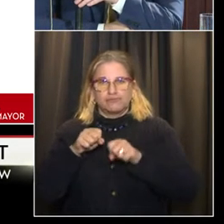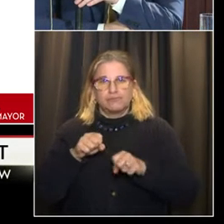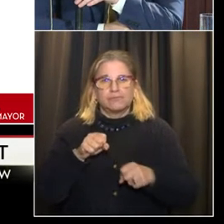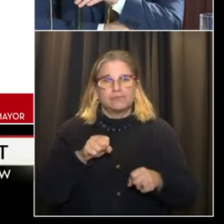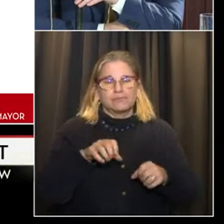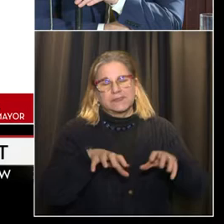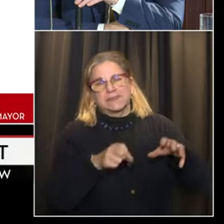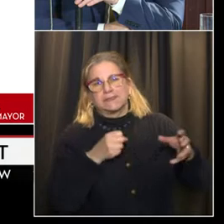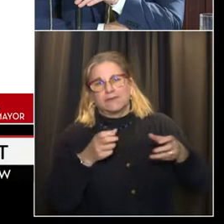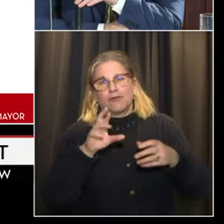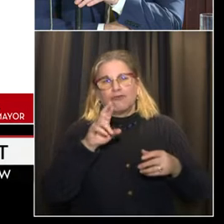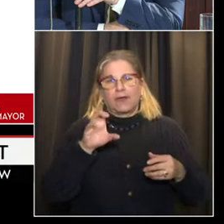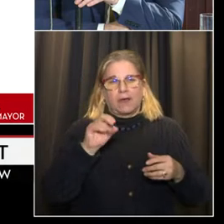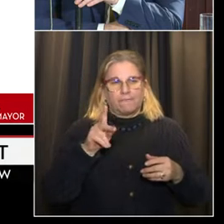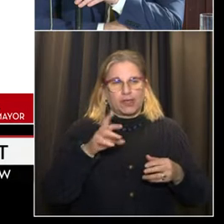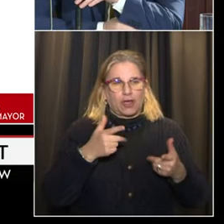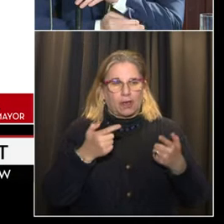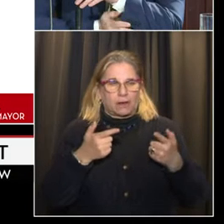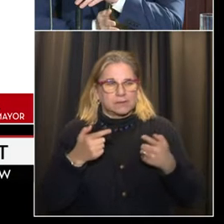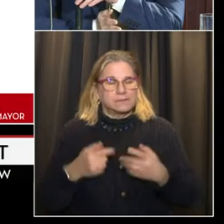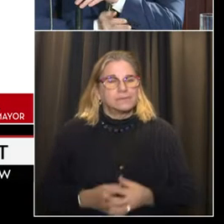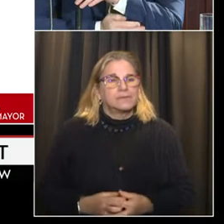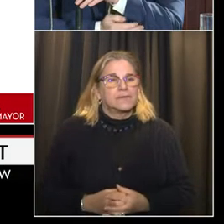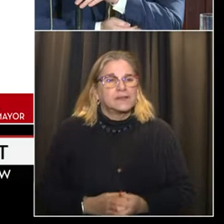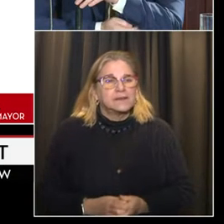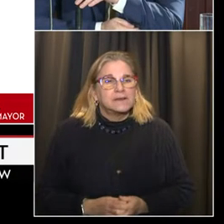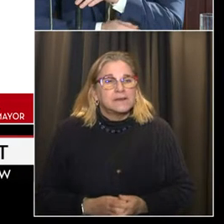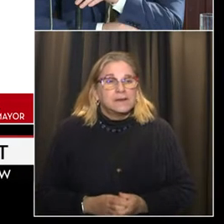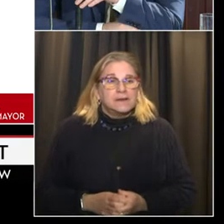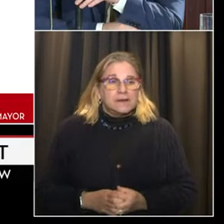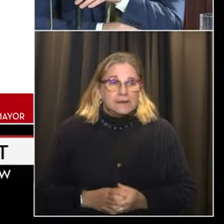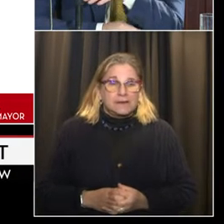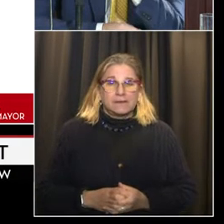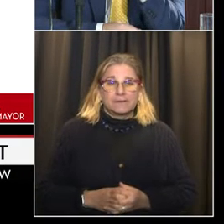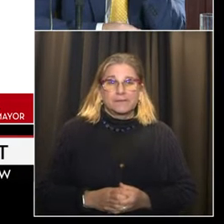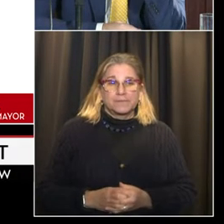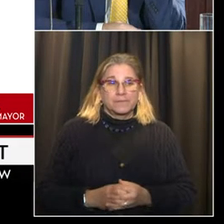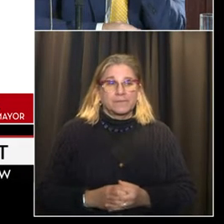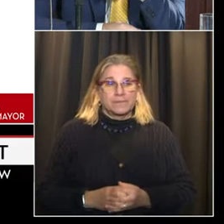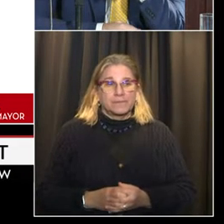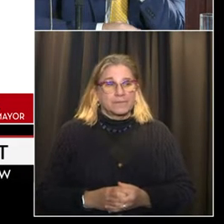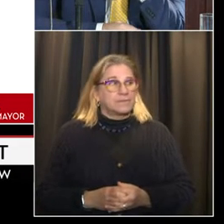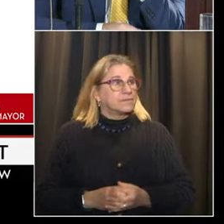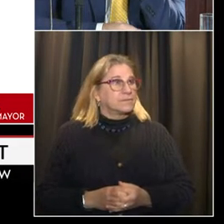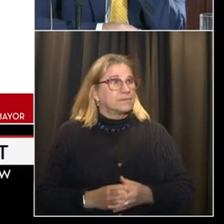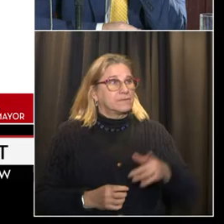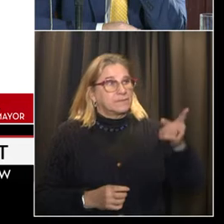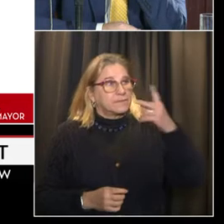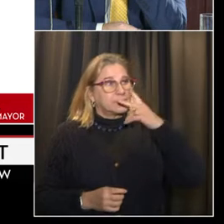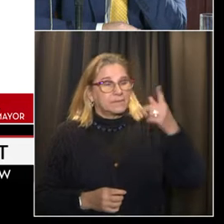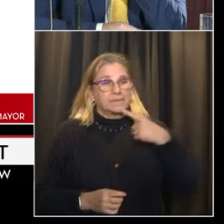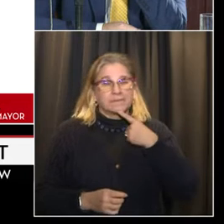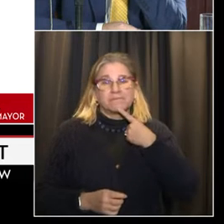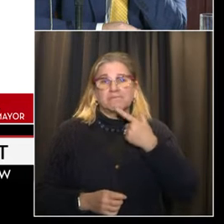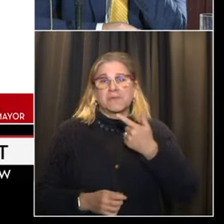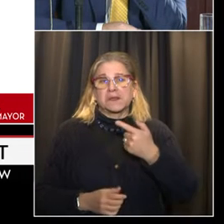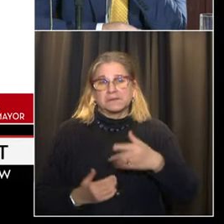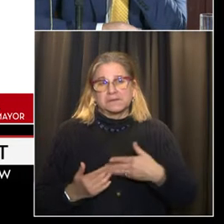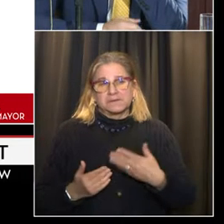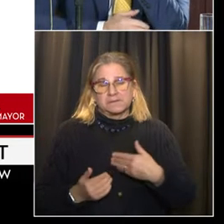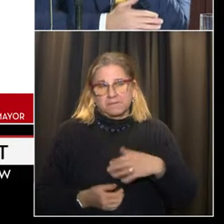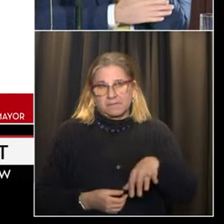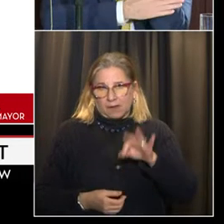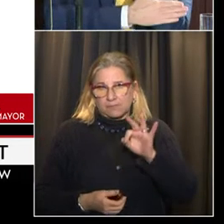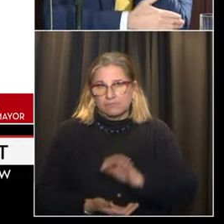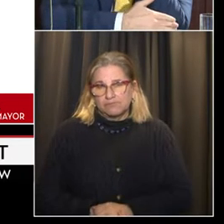hear guns are easier to find. The data suggests that's too. If I were to replace this with ShotSpotter